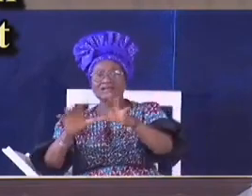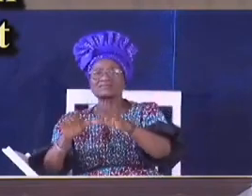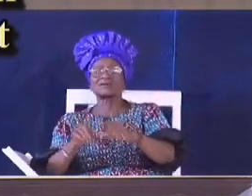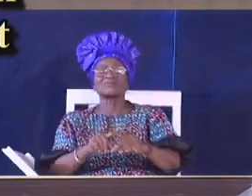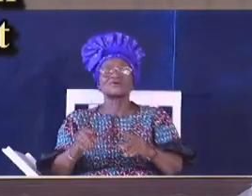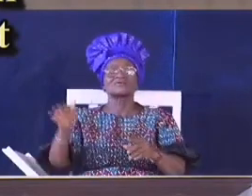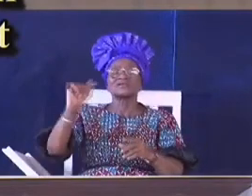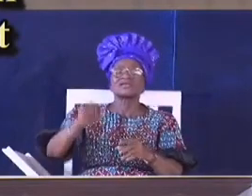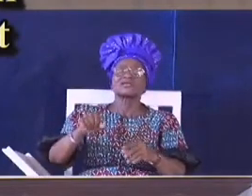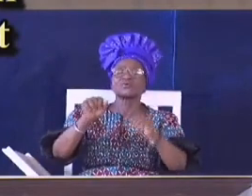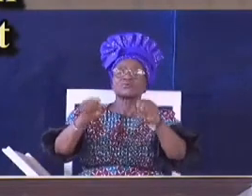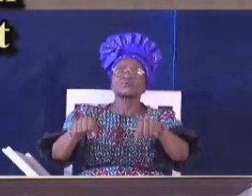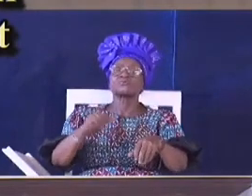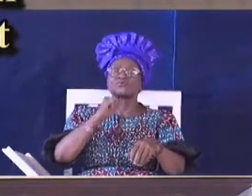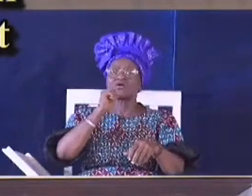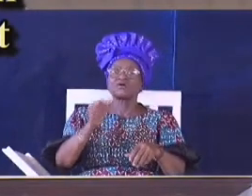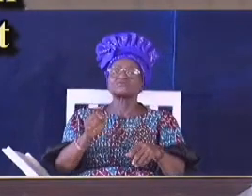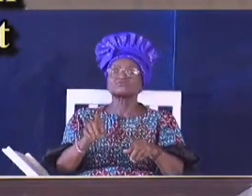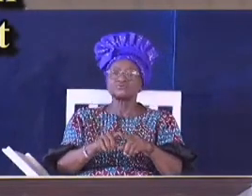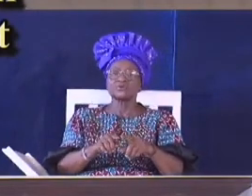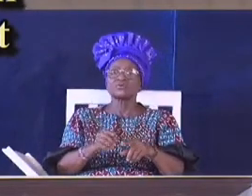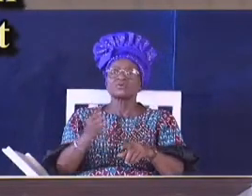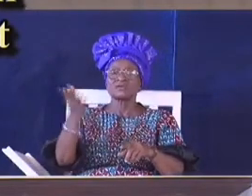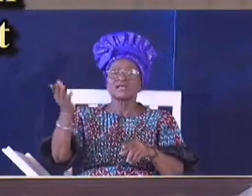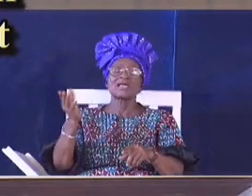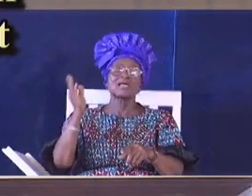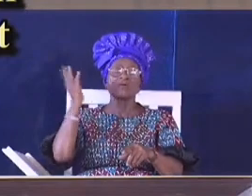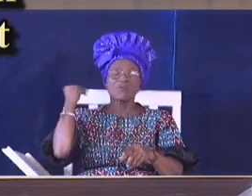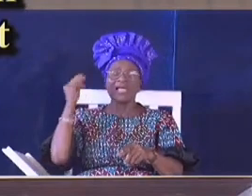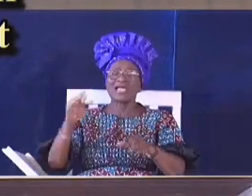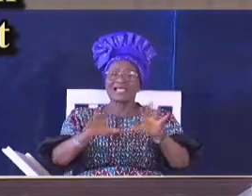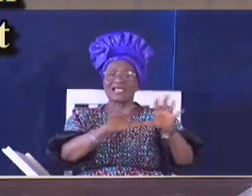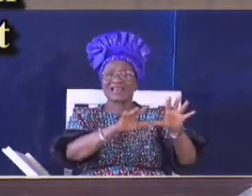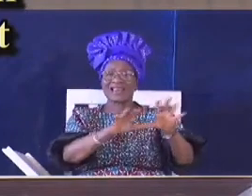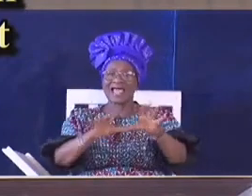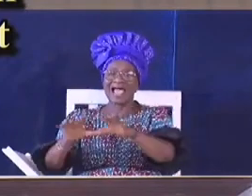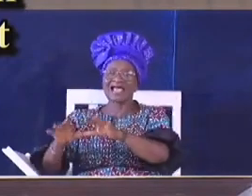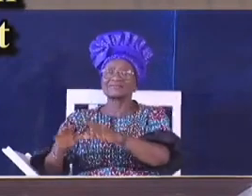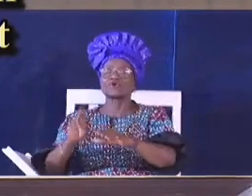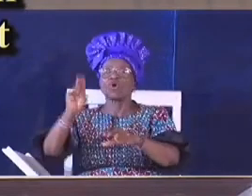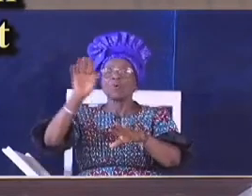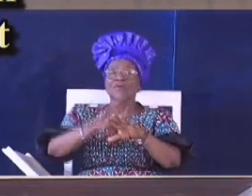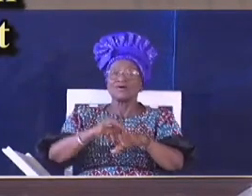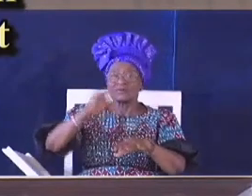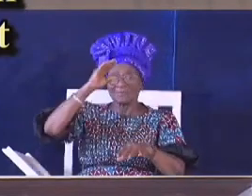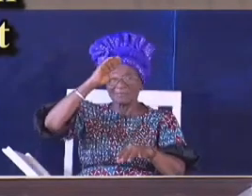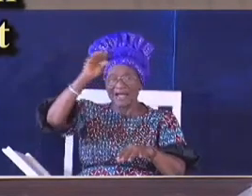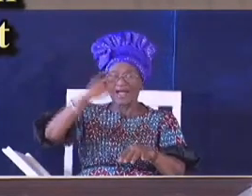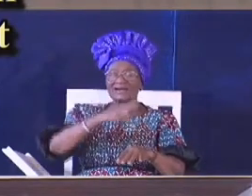not. So there were lice upon man and upon beast.